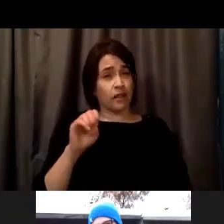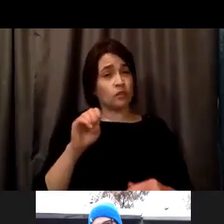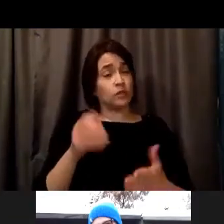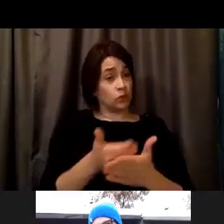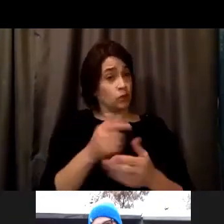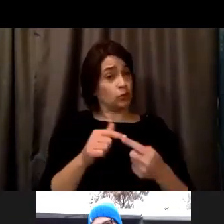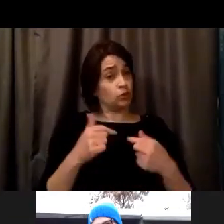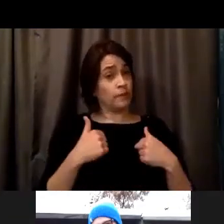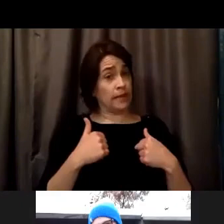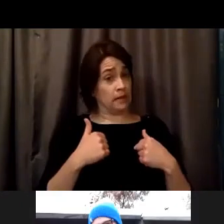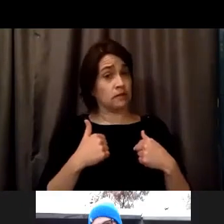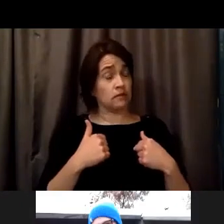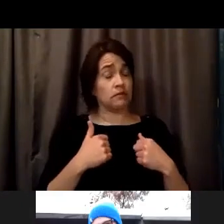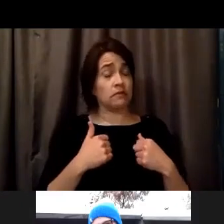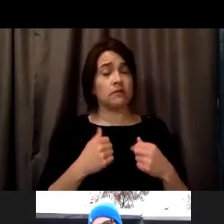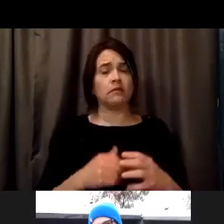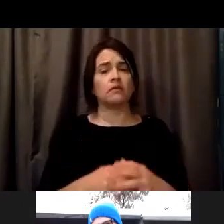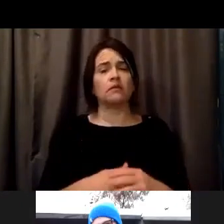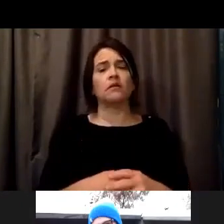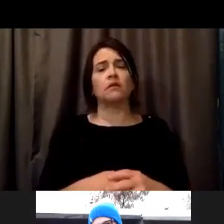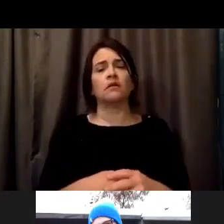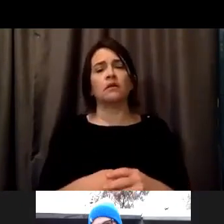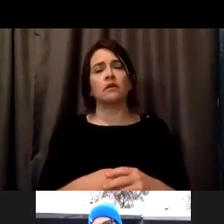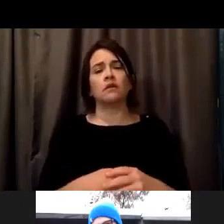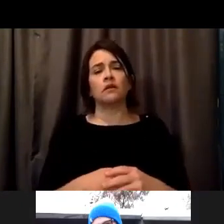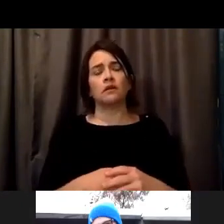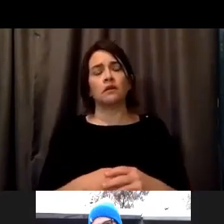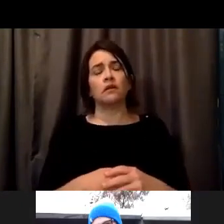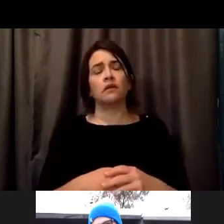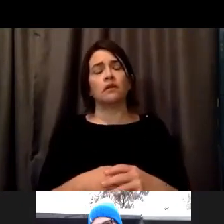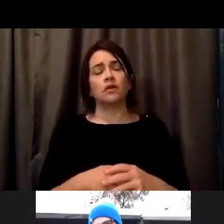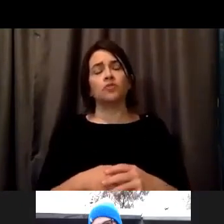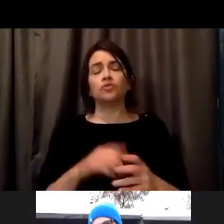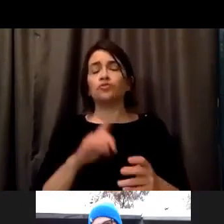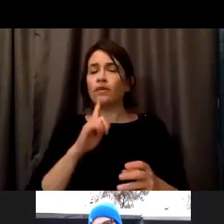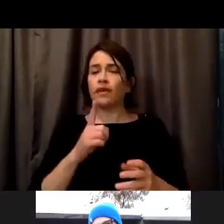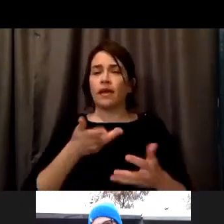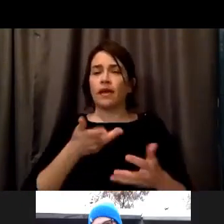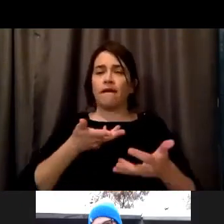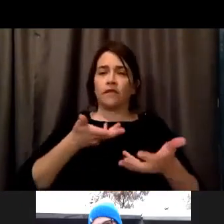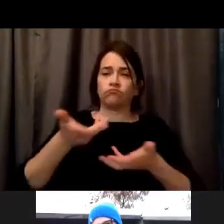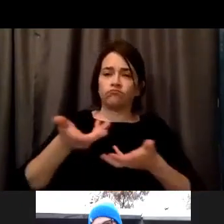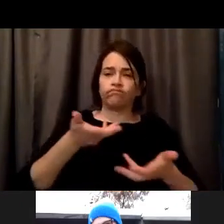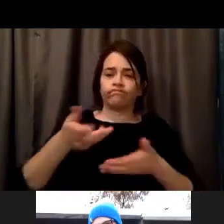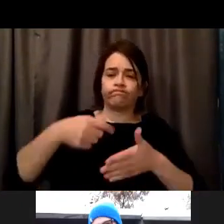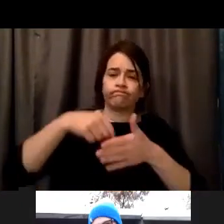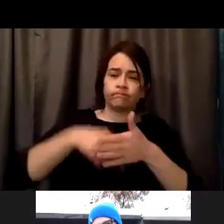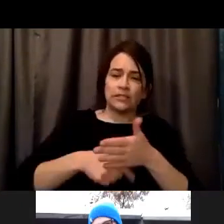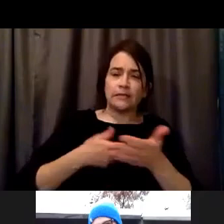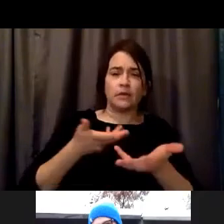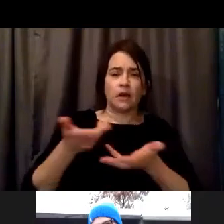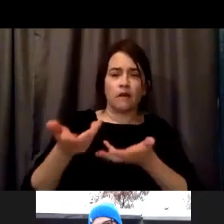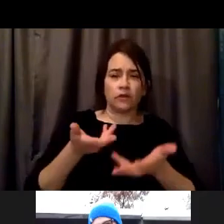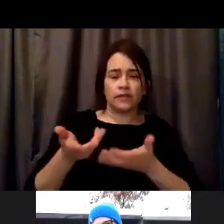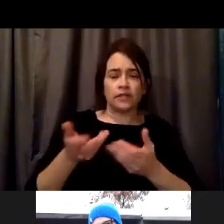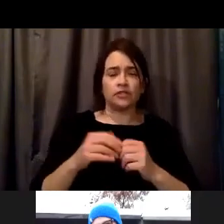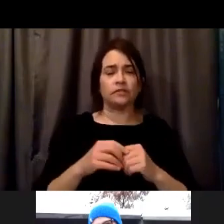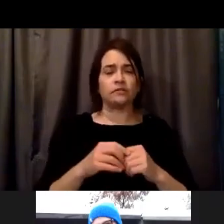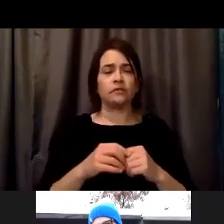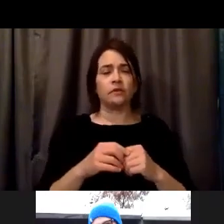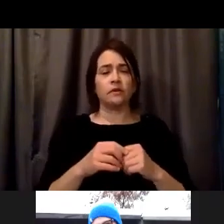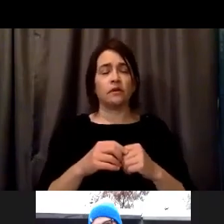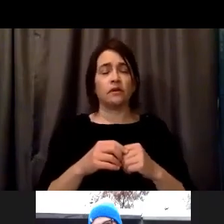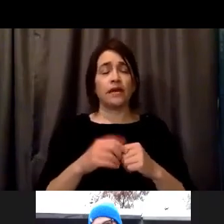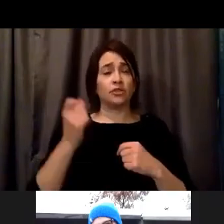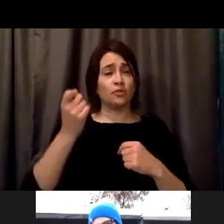in conversations beyond surface level, and in order for me to understand their jokes and be able for me